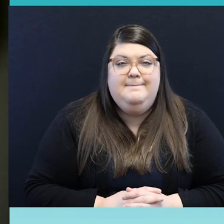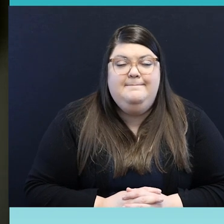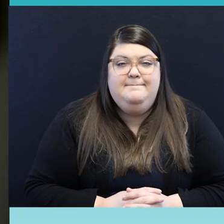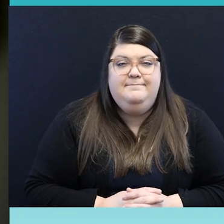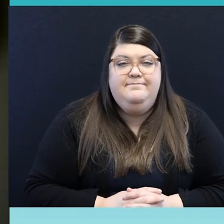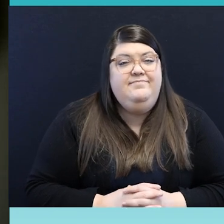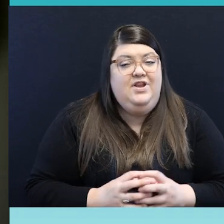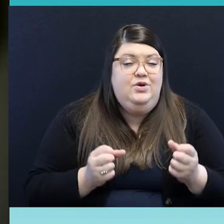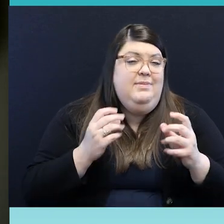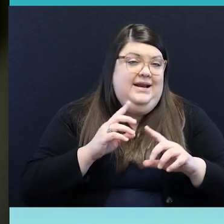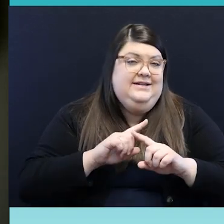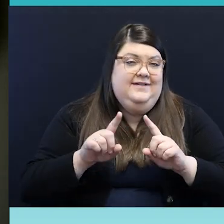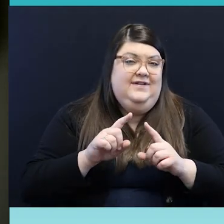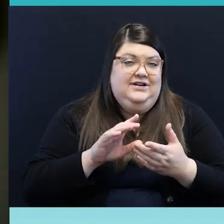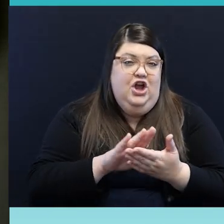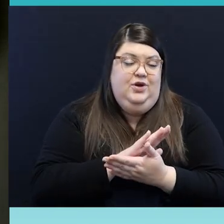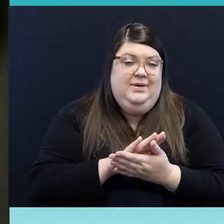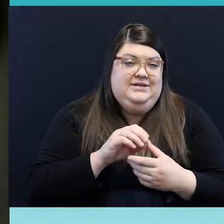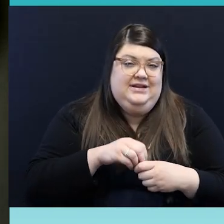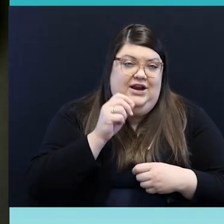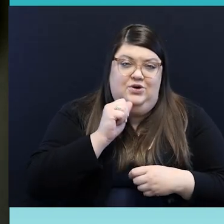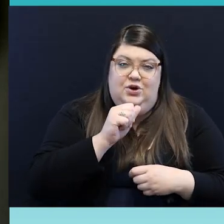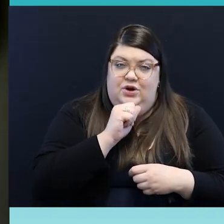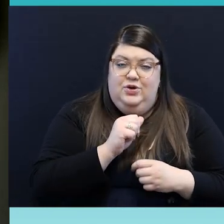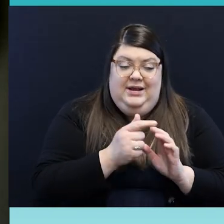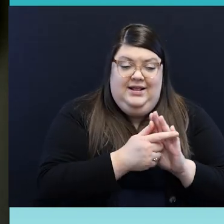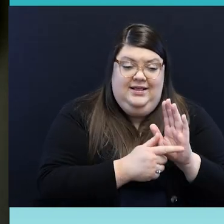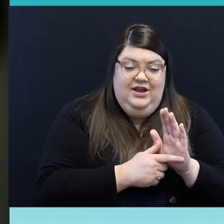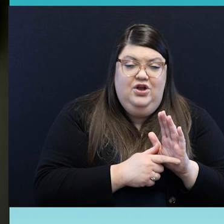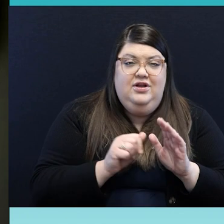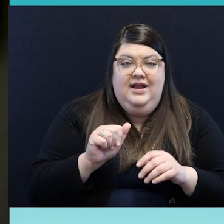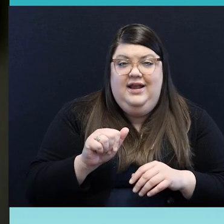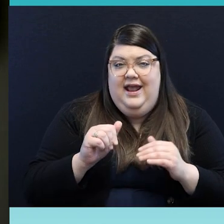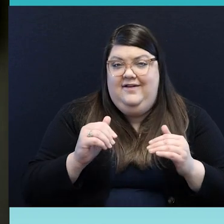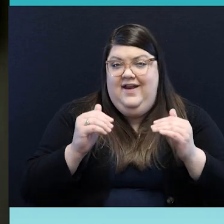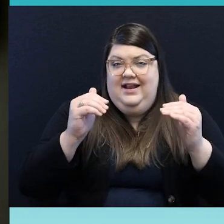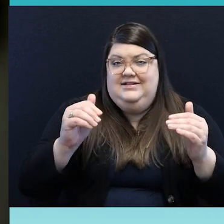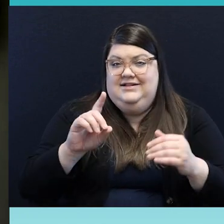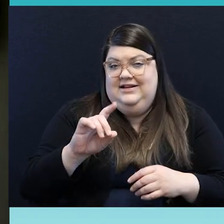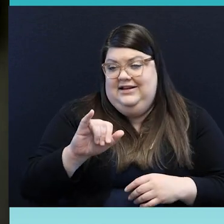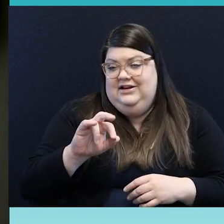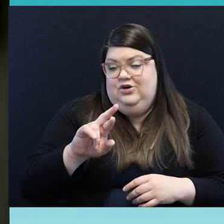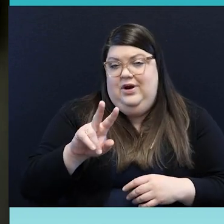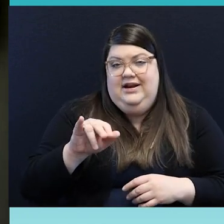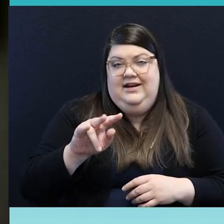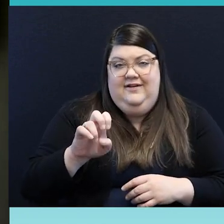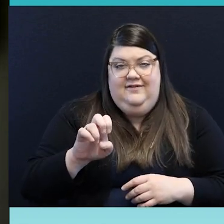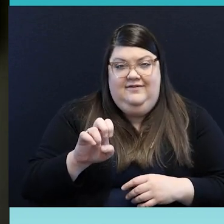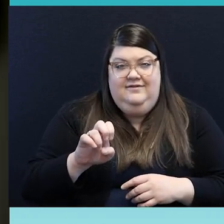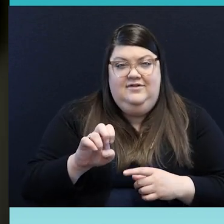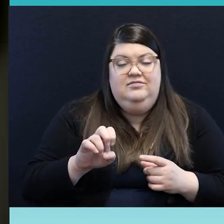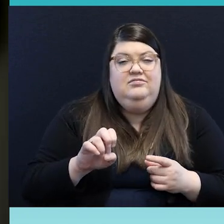documents. In Arizona, to be a legal advance directive, again, it needs to name the type of